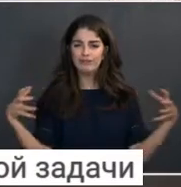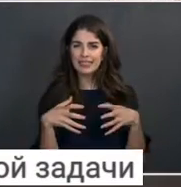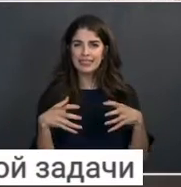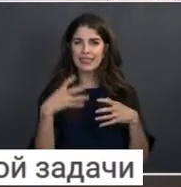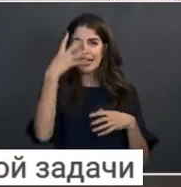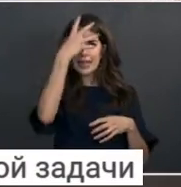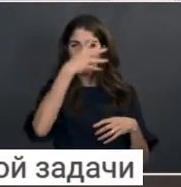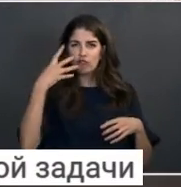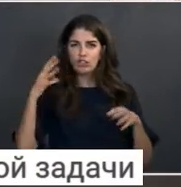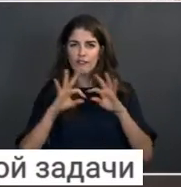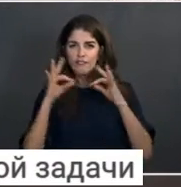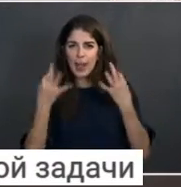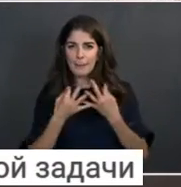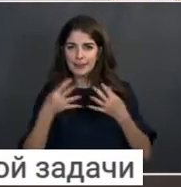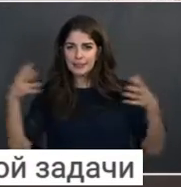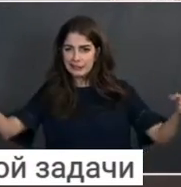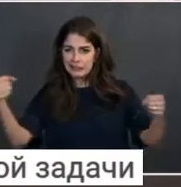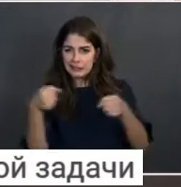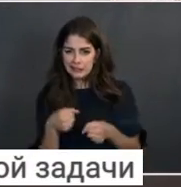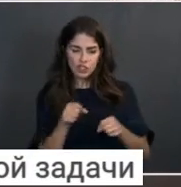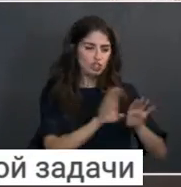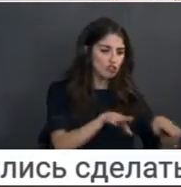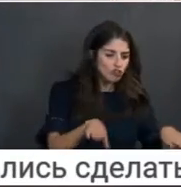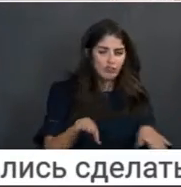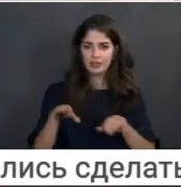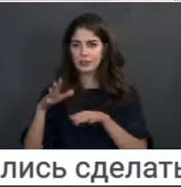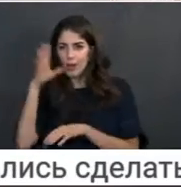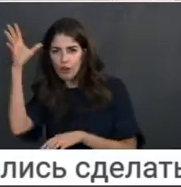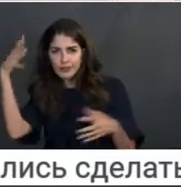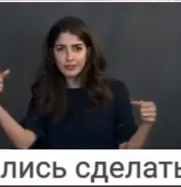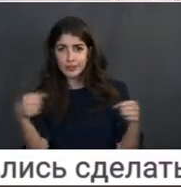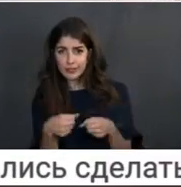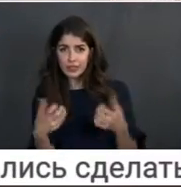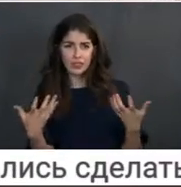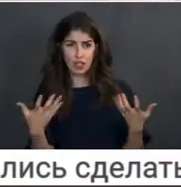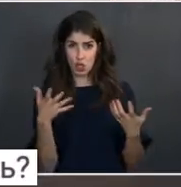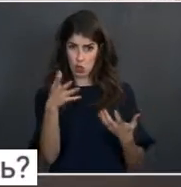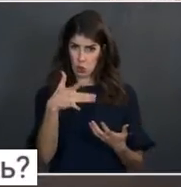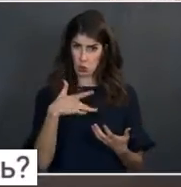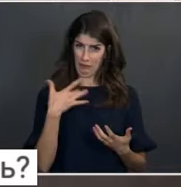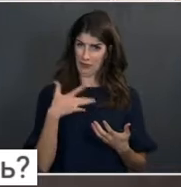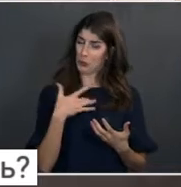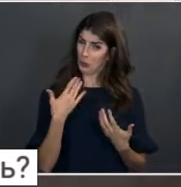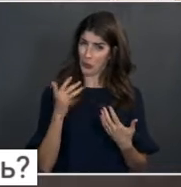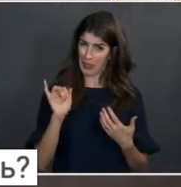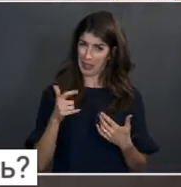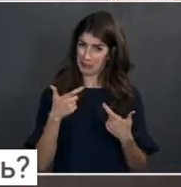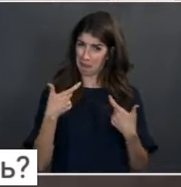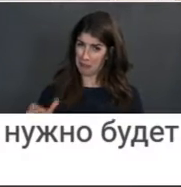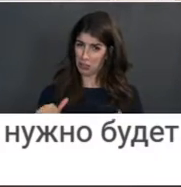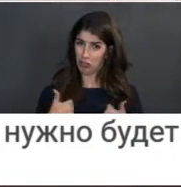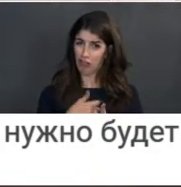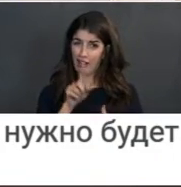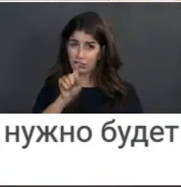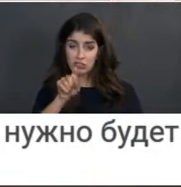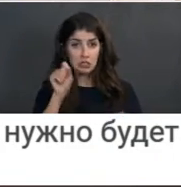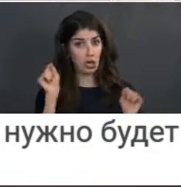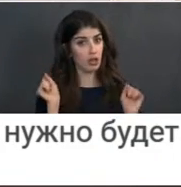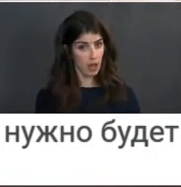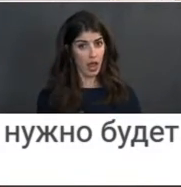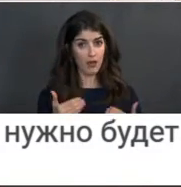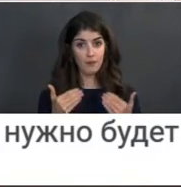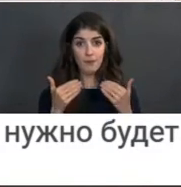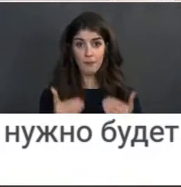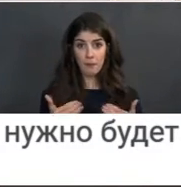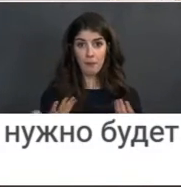children, what are you sort of learning about the scope of that challenge? Since it's something that groups have tried to do in the past and failed, how many people do you think